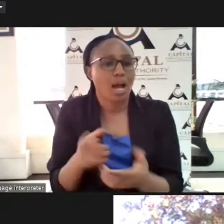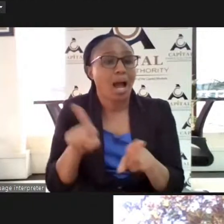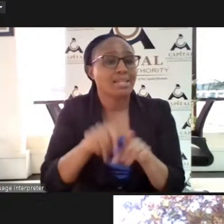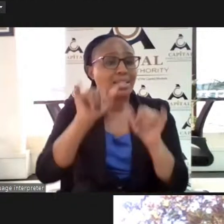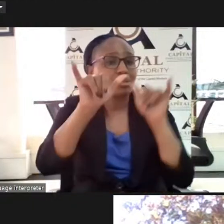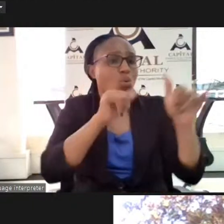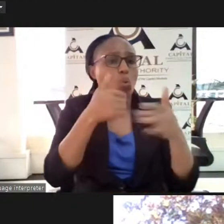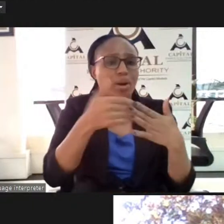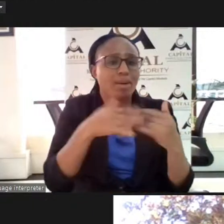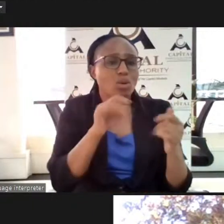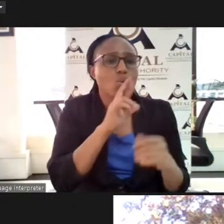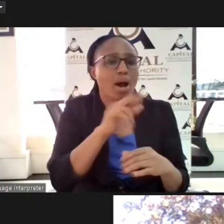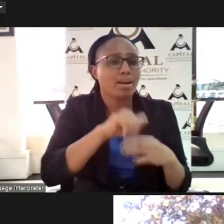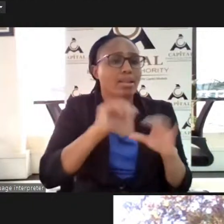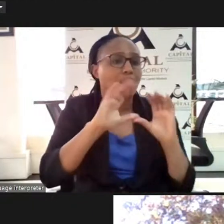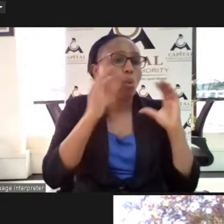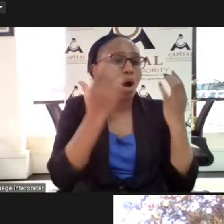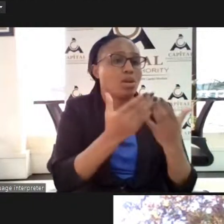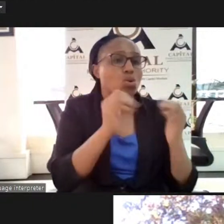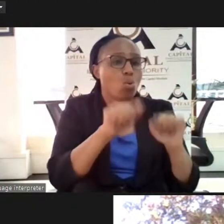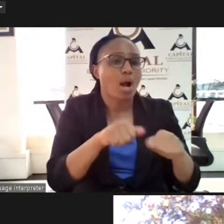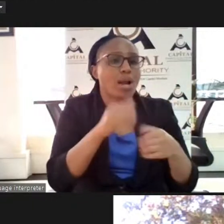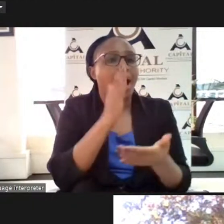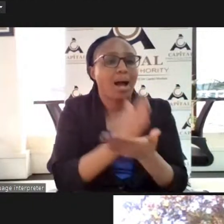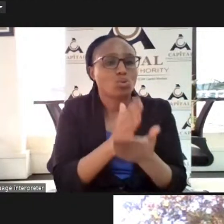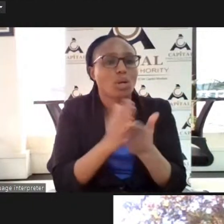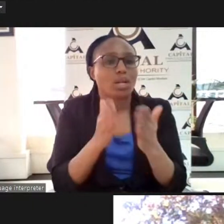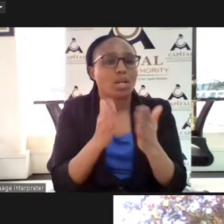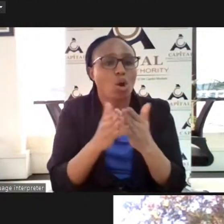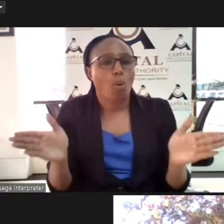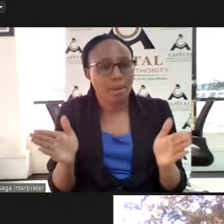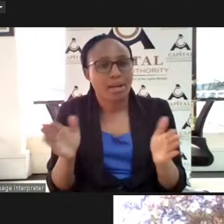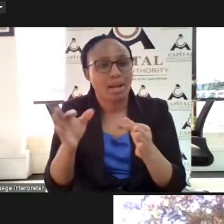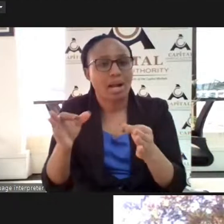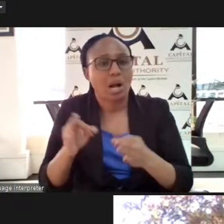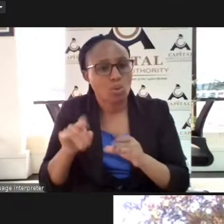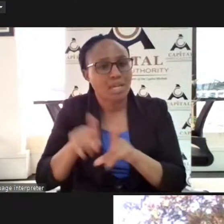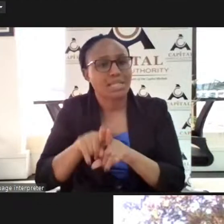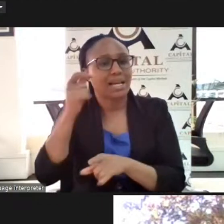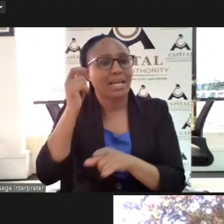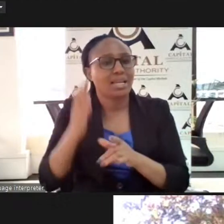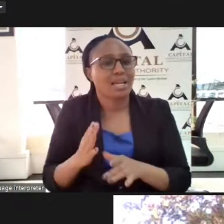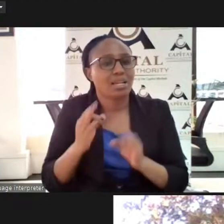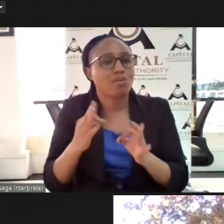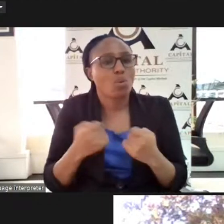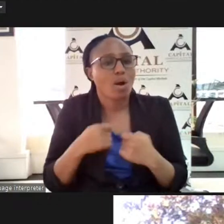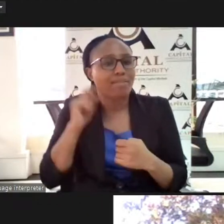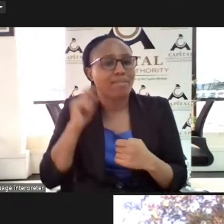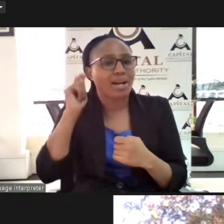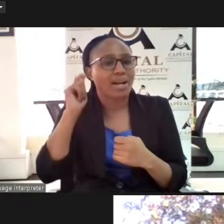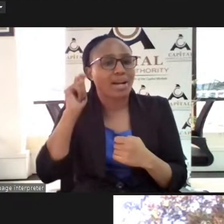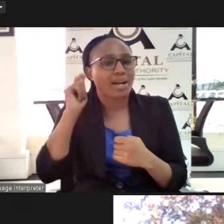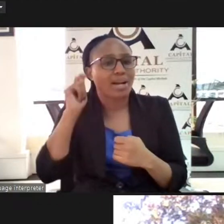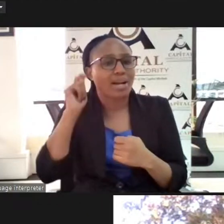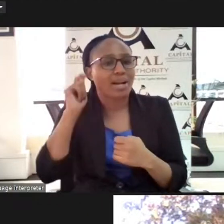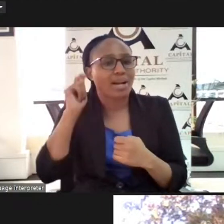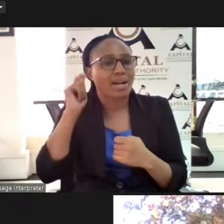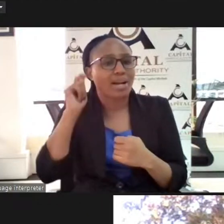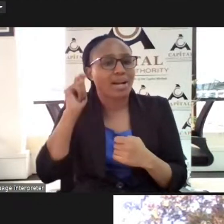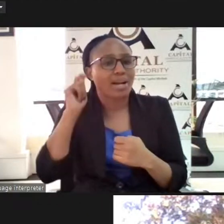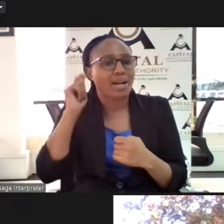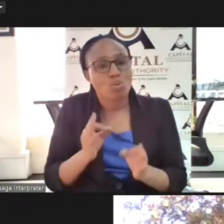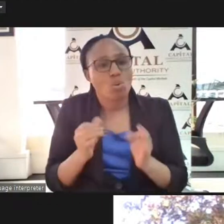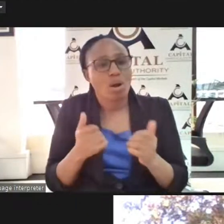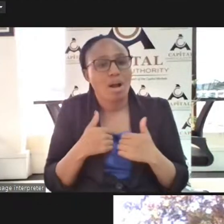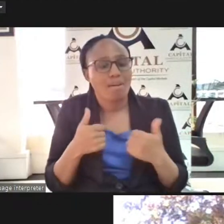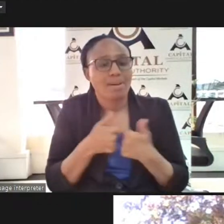in the world, you can actually open an account as a Kenyan, as long as you have a Kenyan bank account. And even if you have a challenge with getting that set